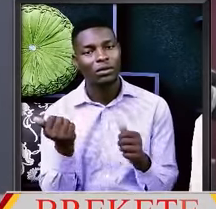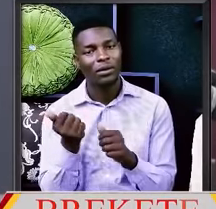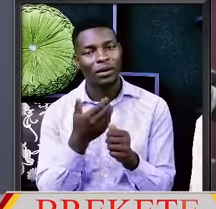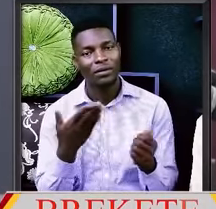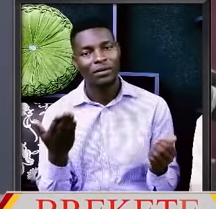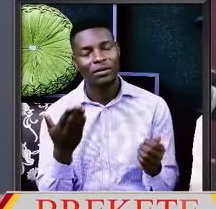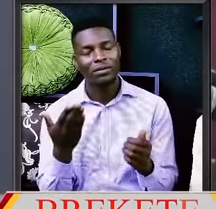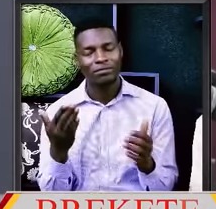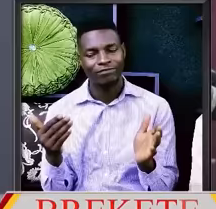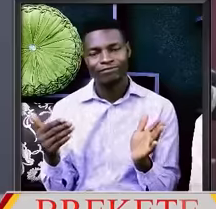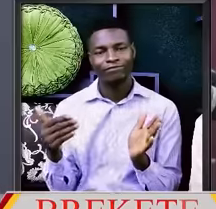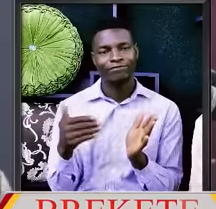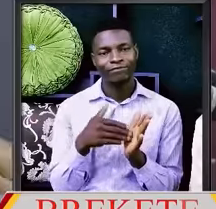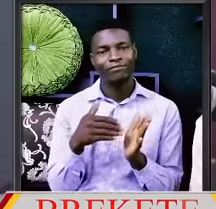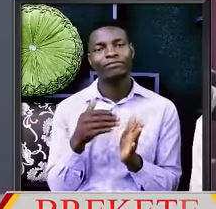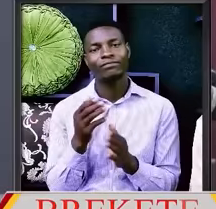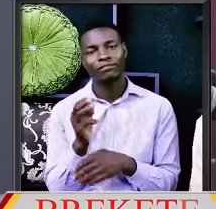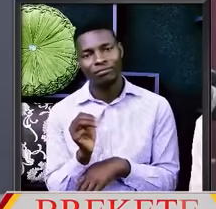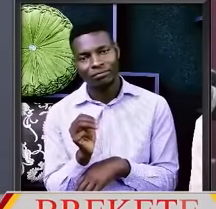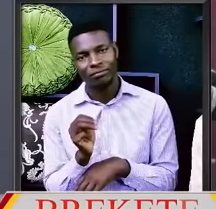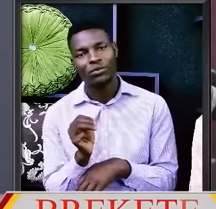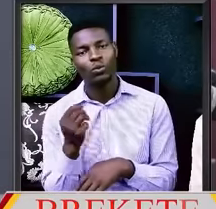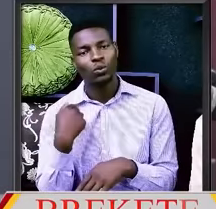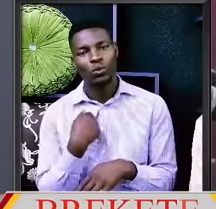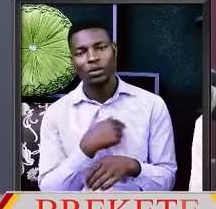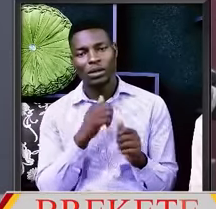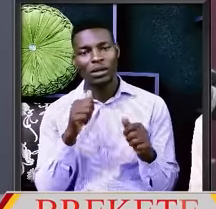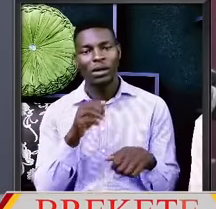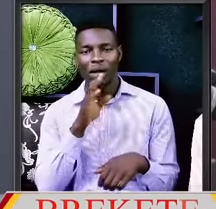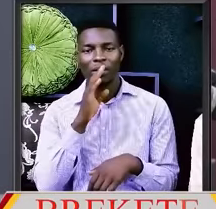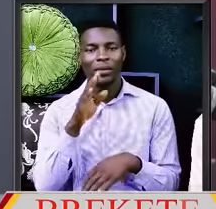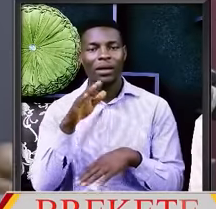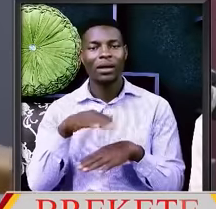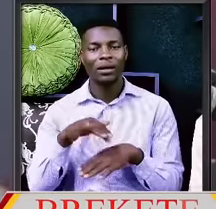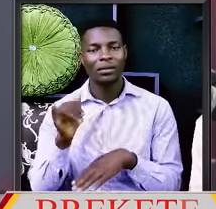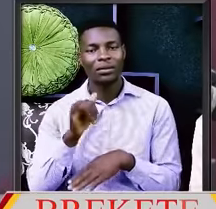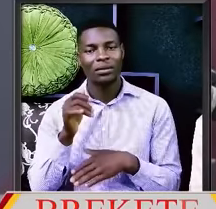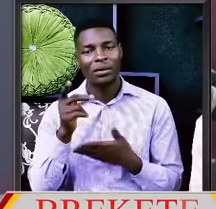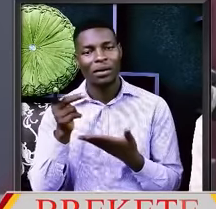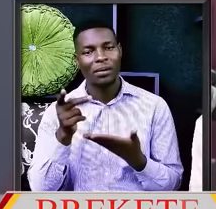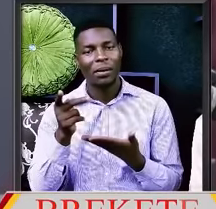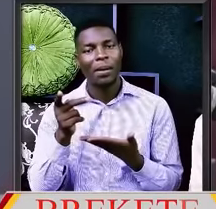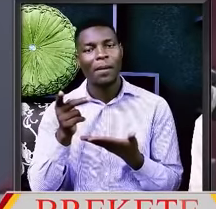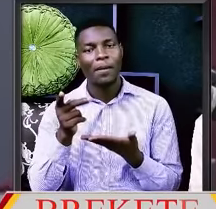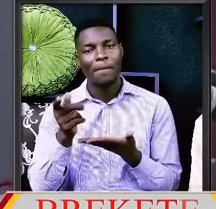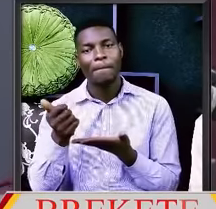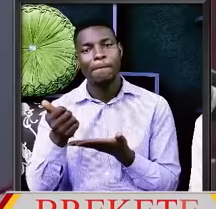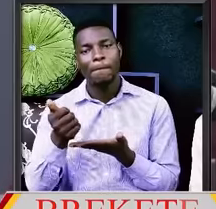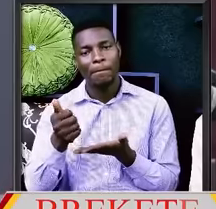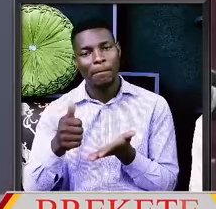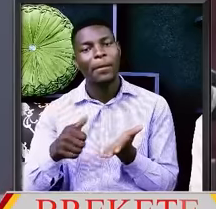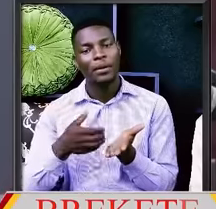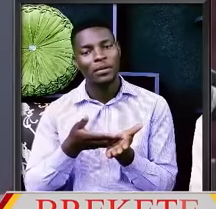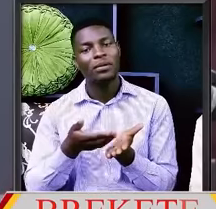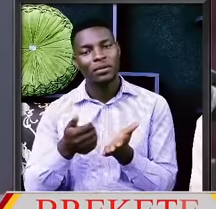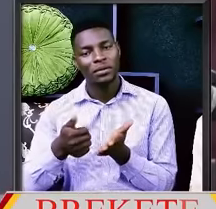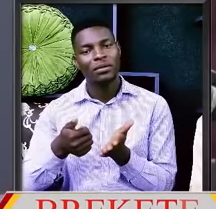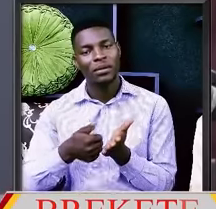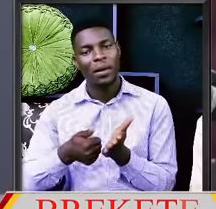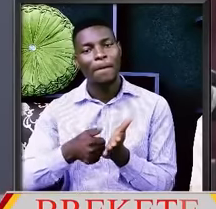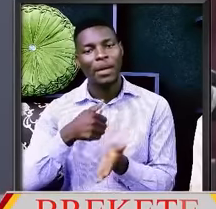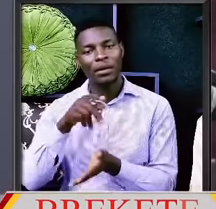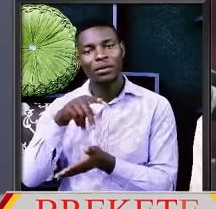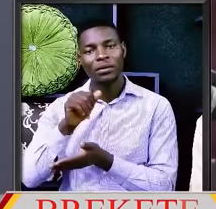between them. Okay. With that, we can all be on the same page okay, for this justice. Okay, ma. Thank you I very beg. Much. For, you can do it, thank you,